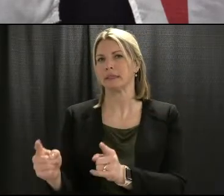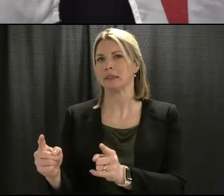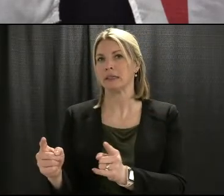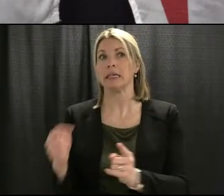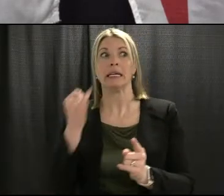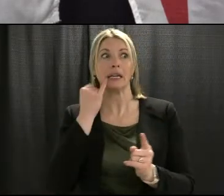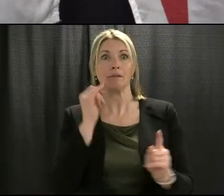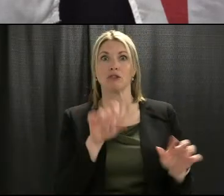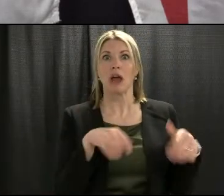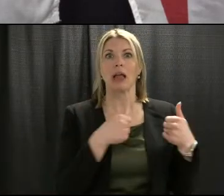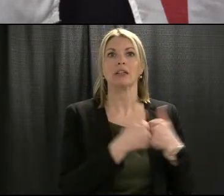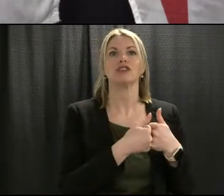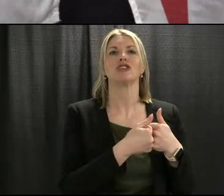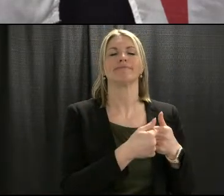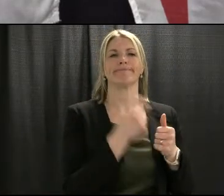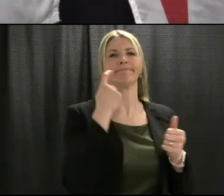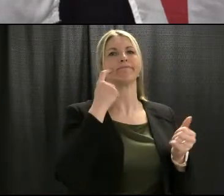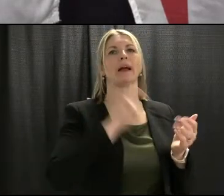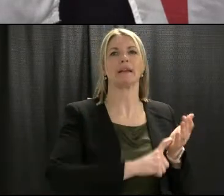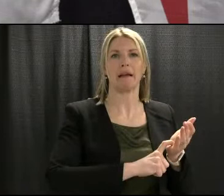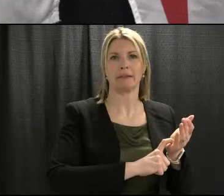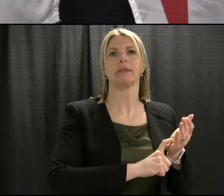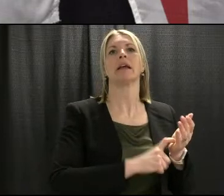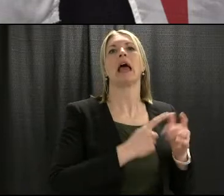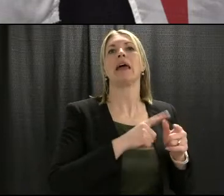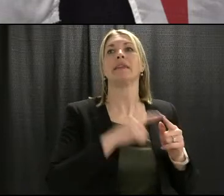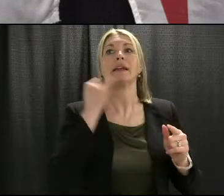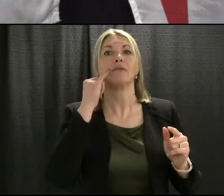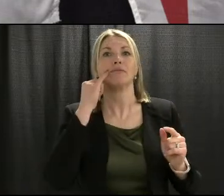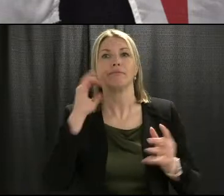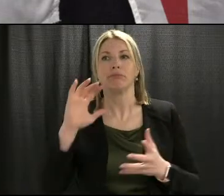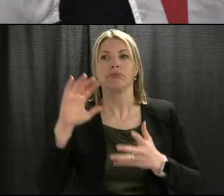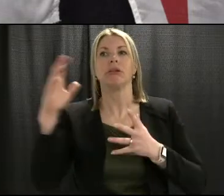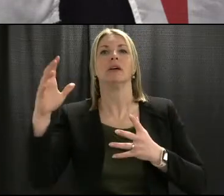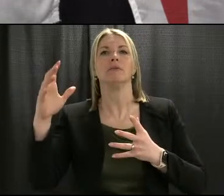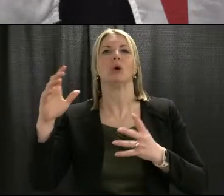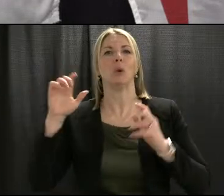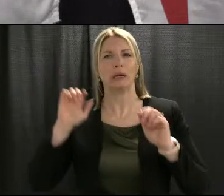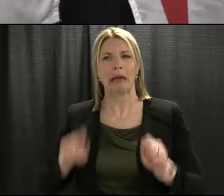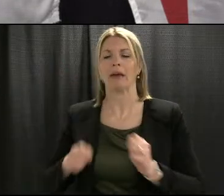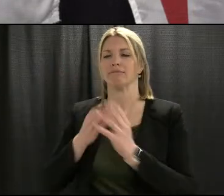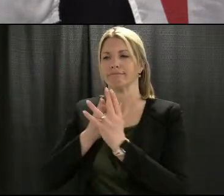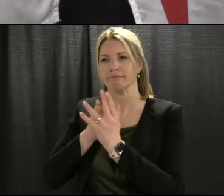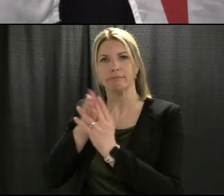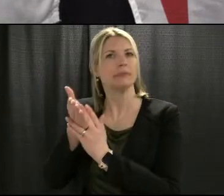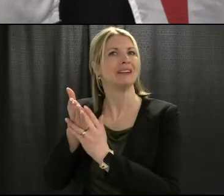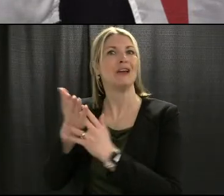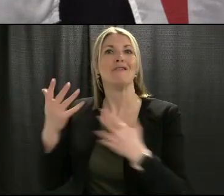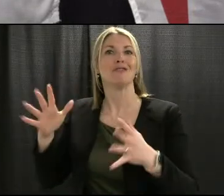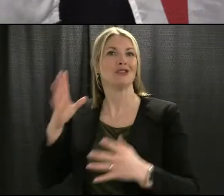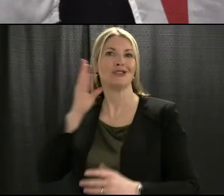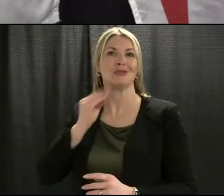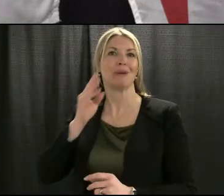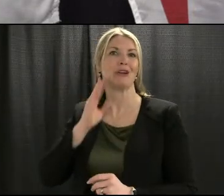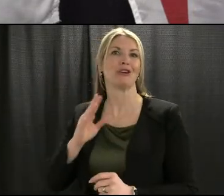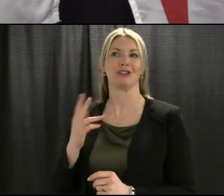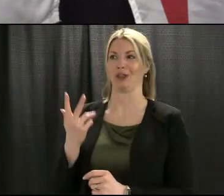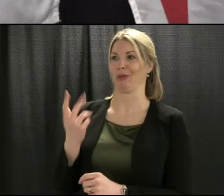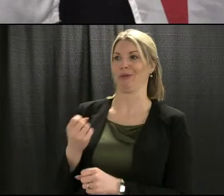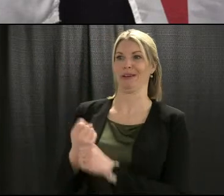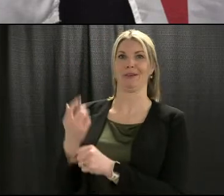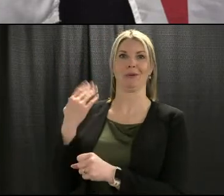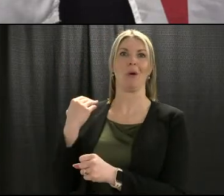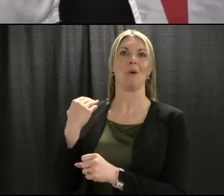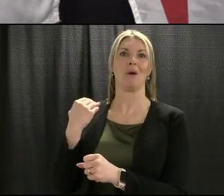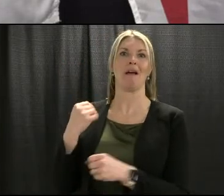on. The pandemic has proven that. Healthcare will be changed for the better to a system all Newfoundlanders